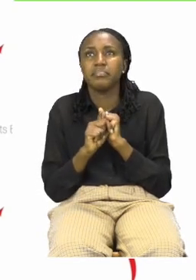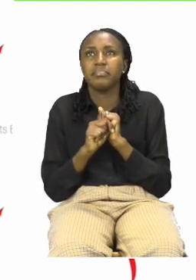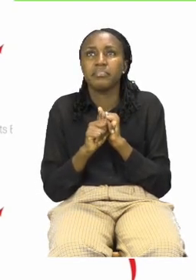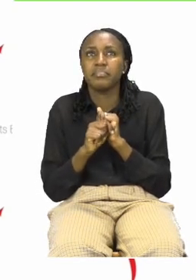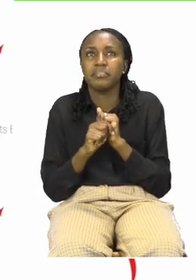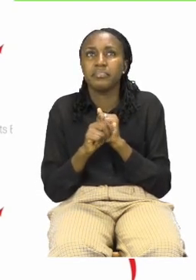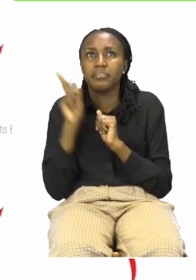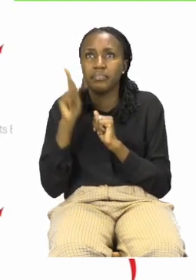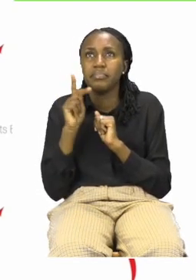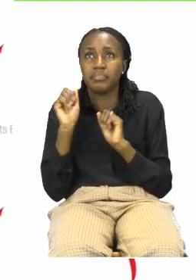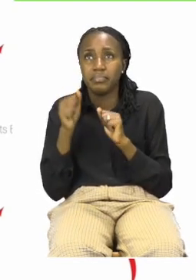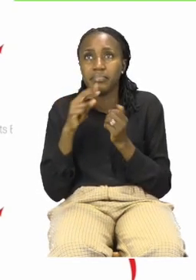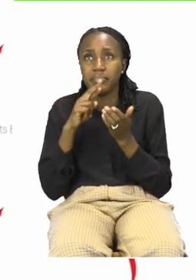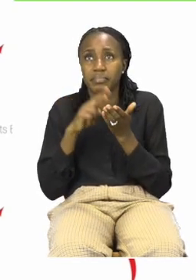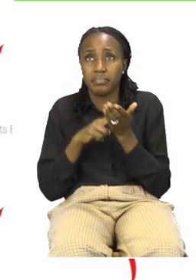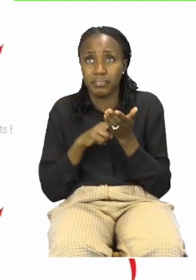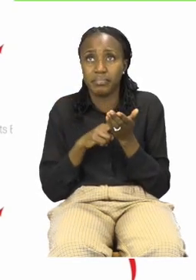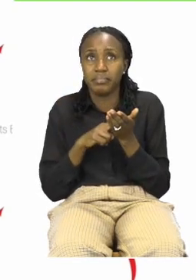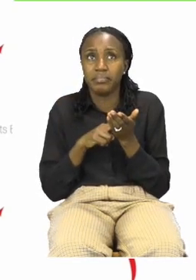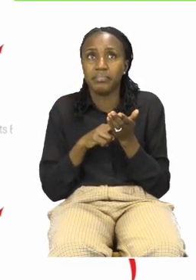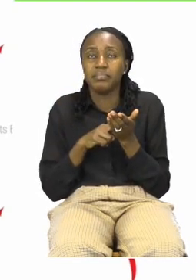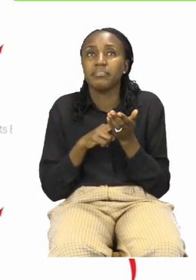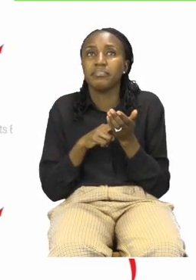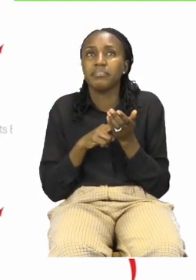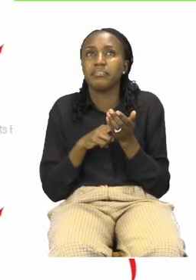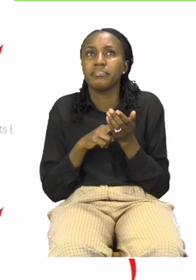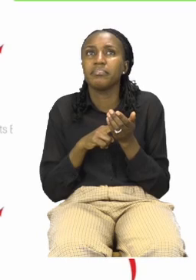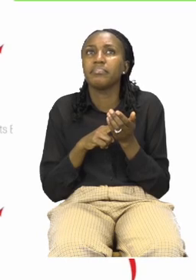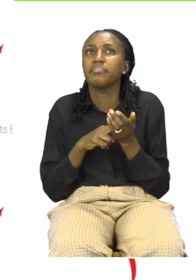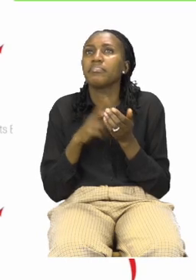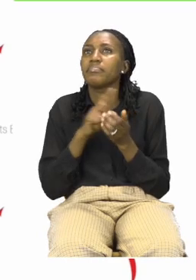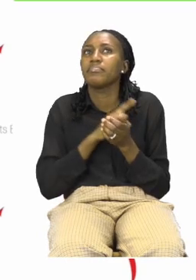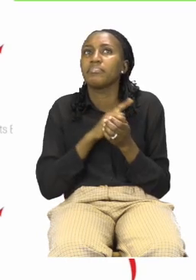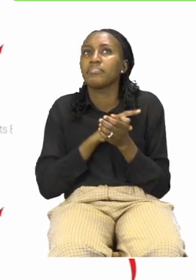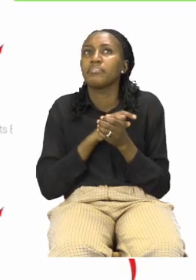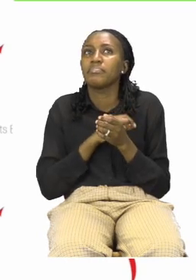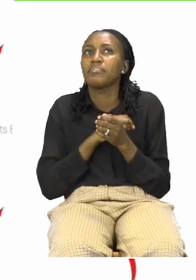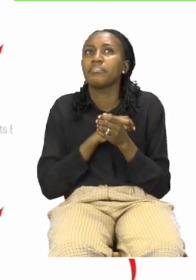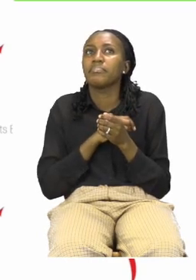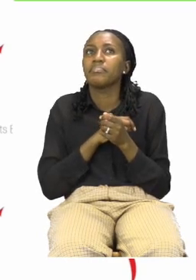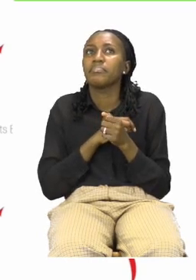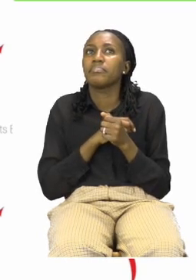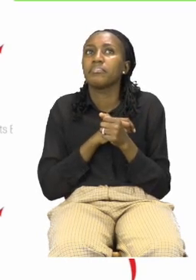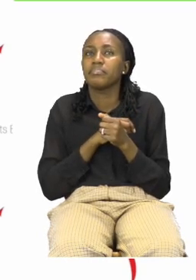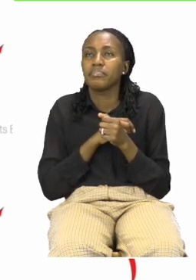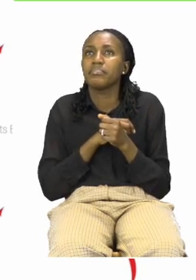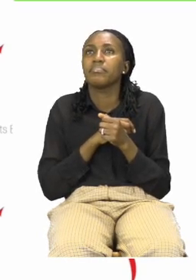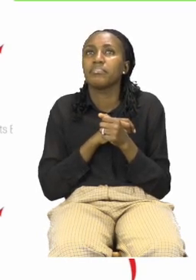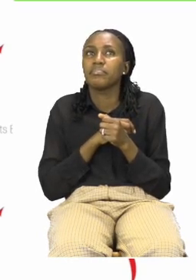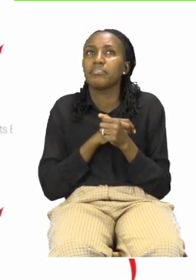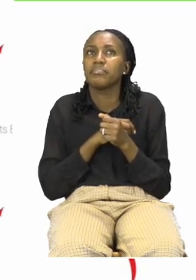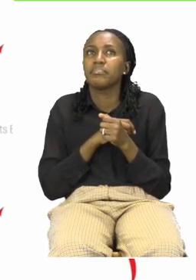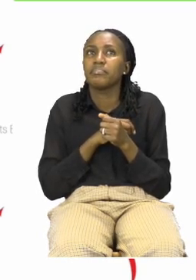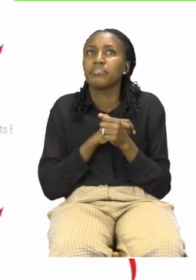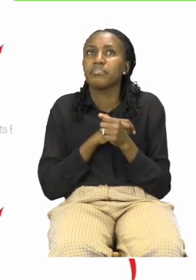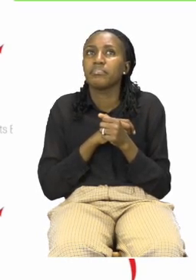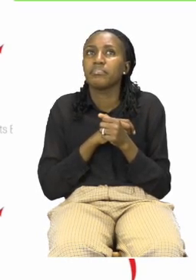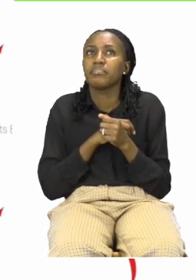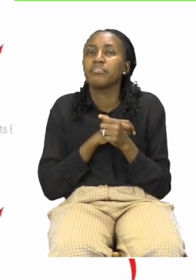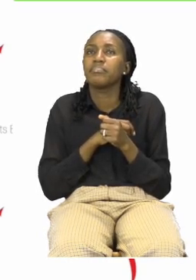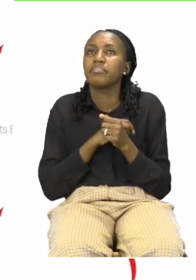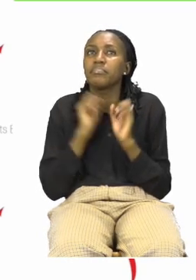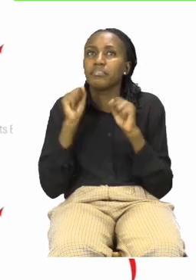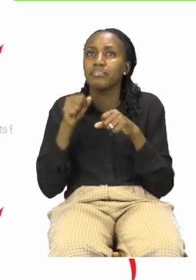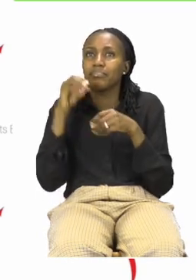can then register within the Saga system, which allows you to get a handicap. And that's what you mainly want, is a handicap, so that you